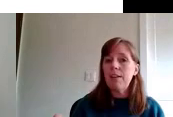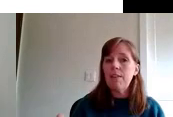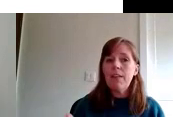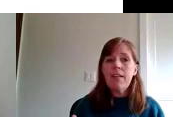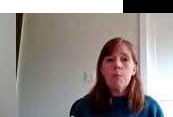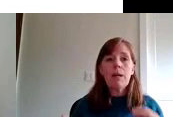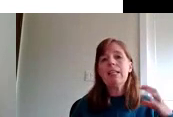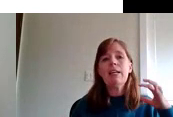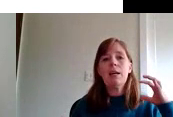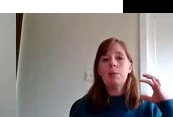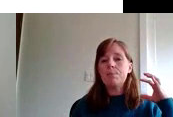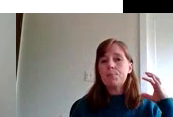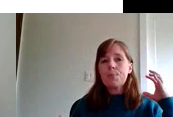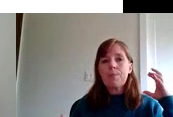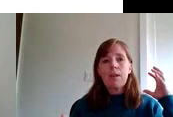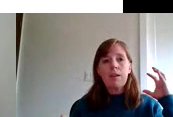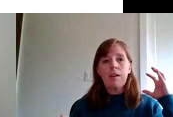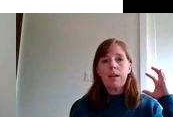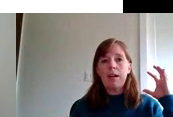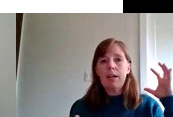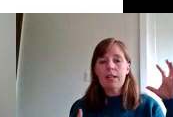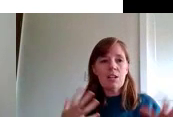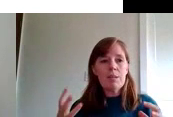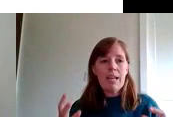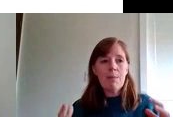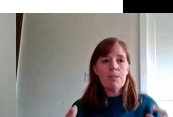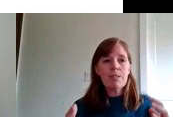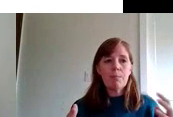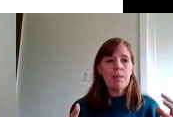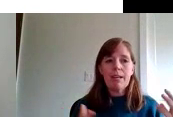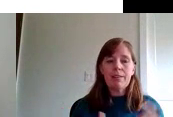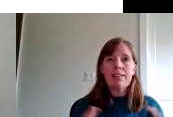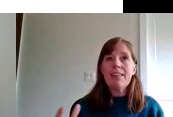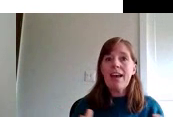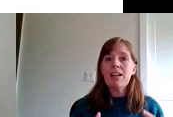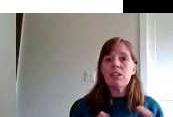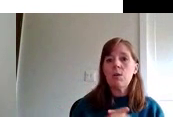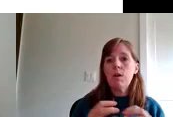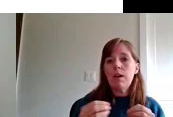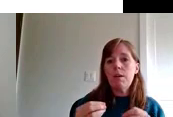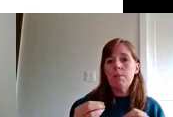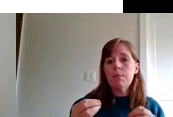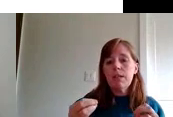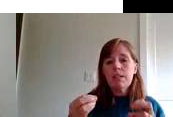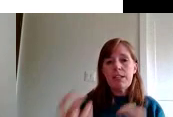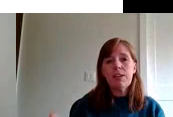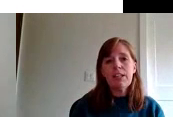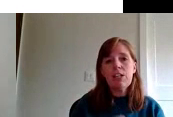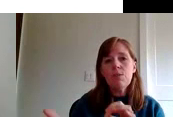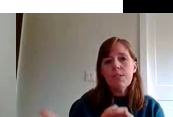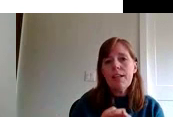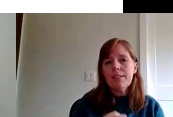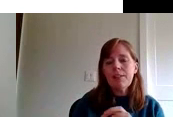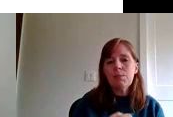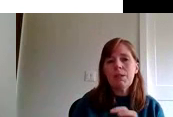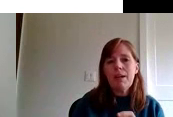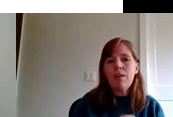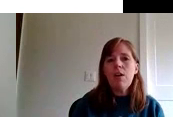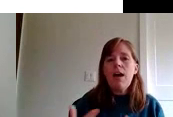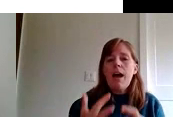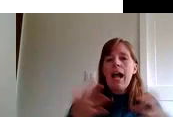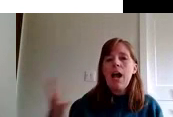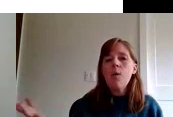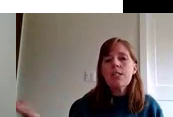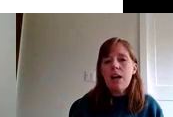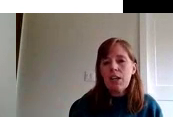doing Braille might need a document camera or something like that. So Sarah, can you tell us a little